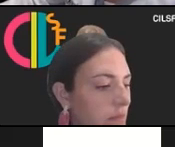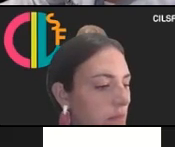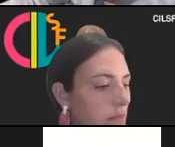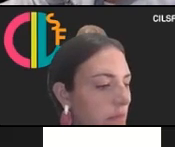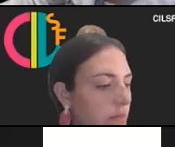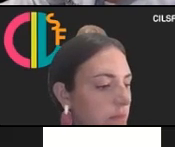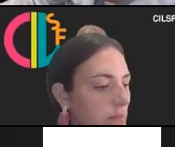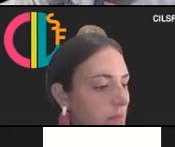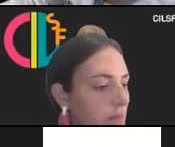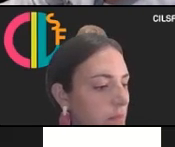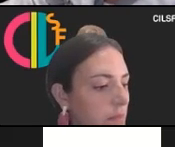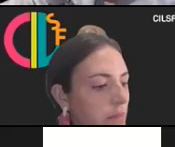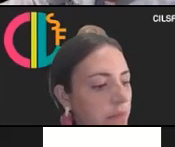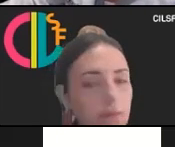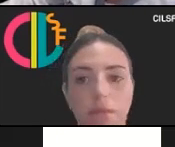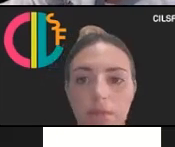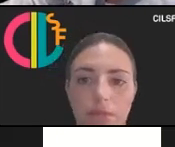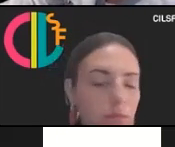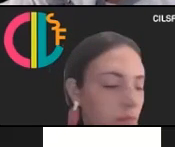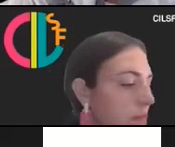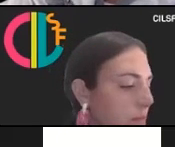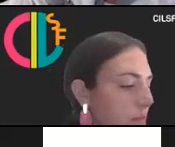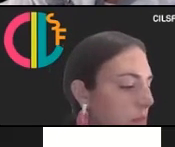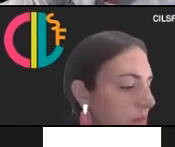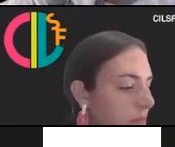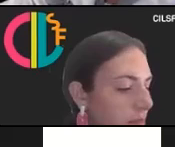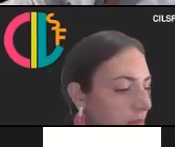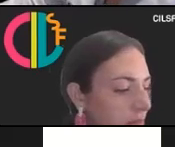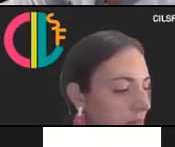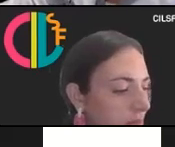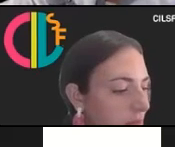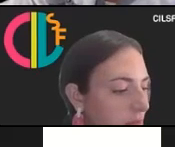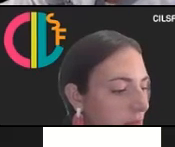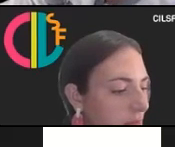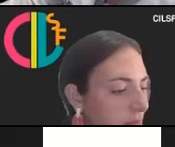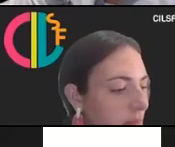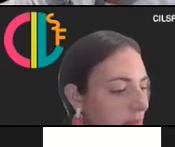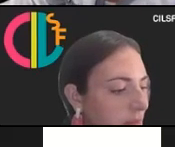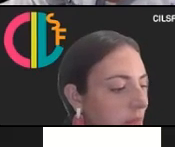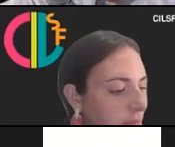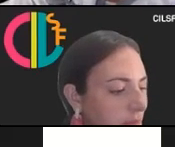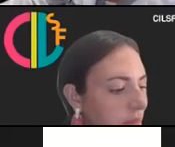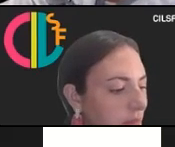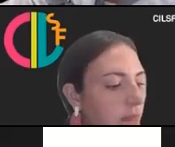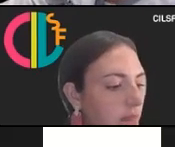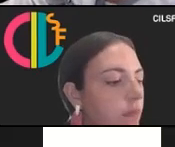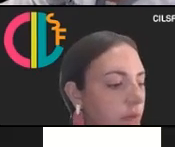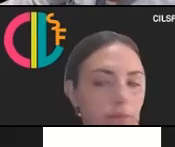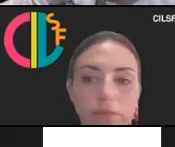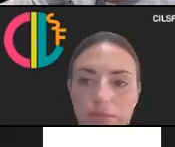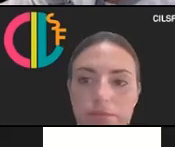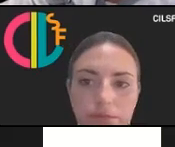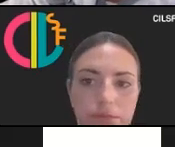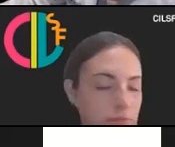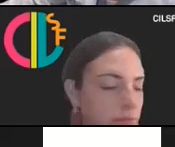disinformation, which is confidence. You got to develop, if you're going to attack the country, you got to develop a campaign that basically challenges the trust